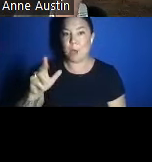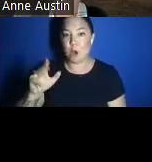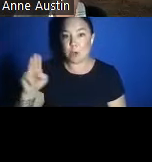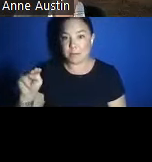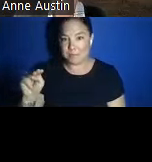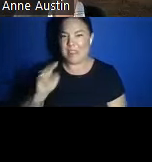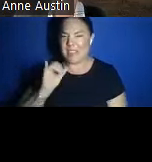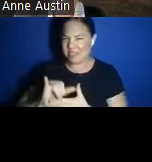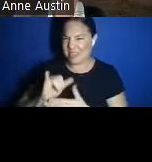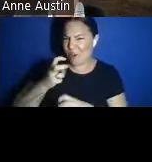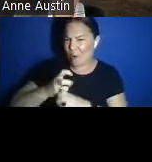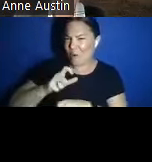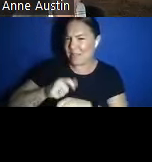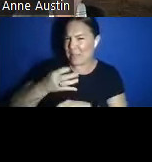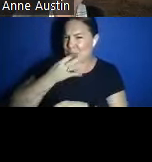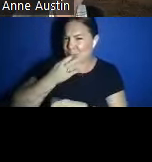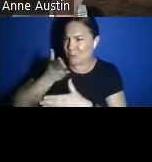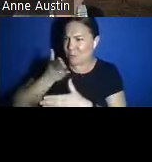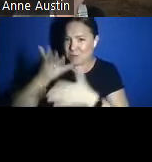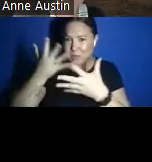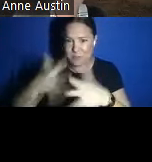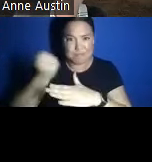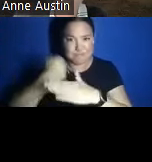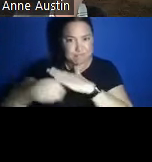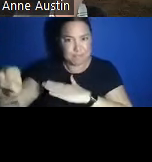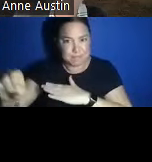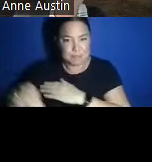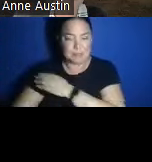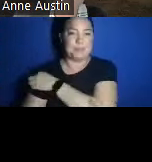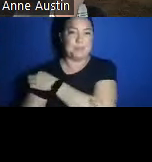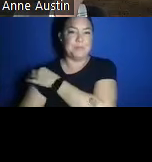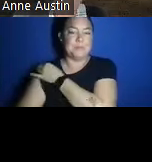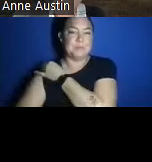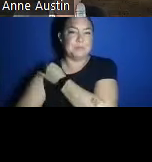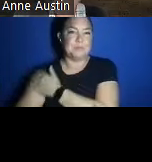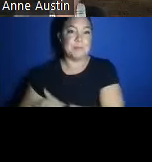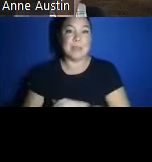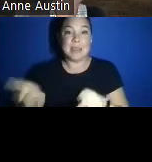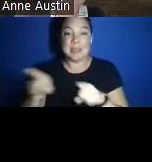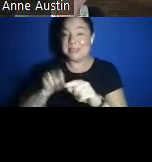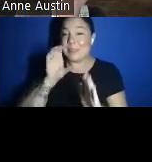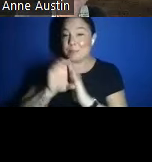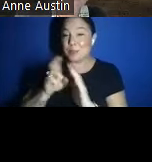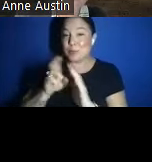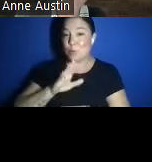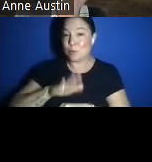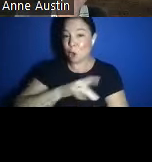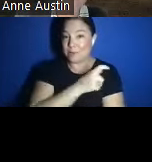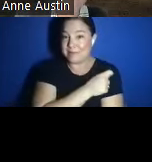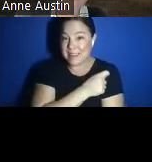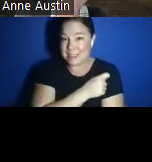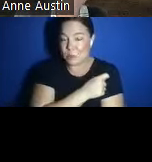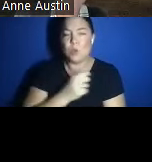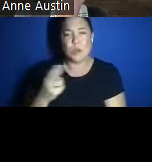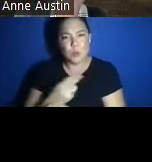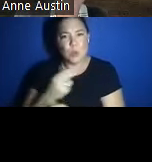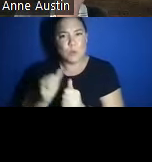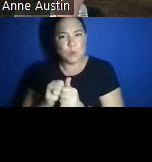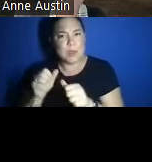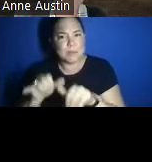after birth. The same imagery used in this tattoo is used in the rituals that women underwent